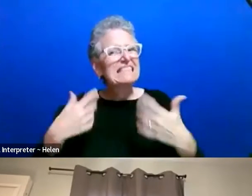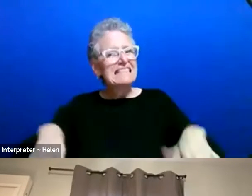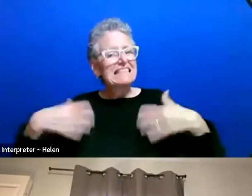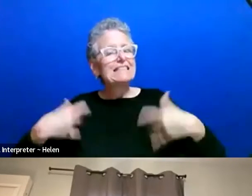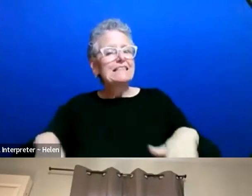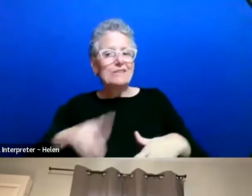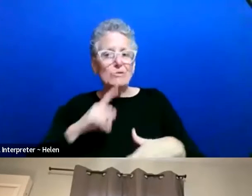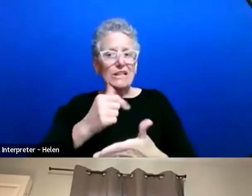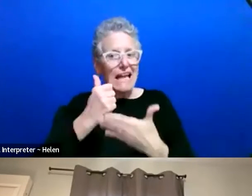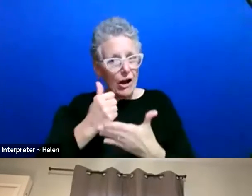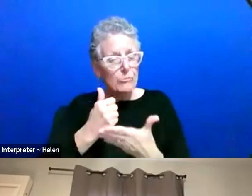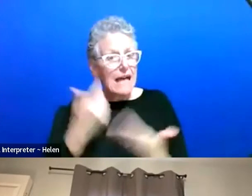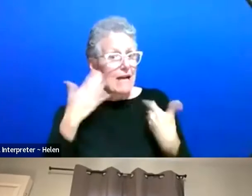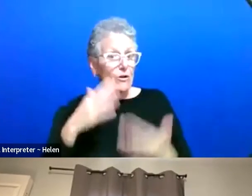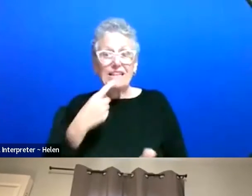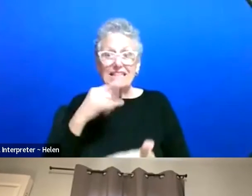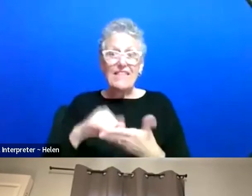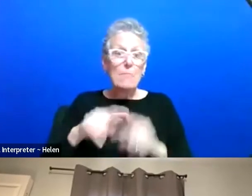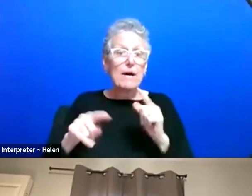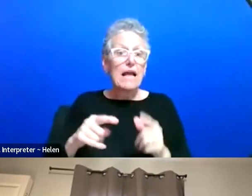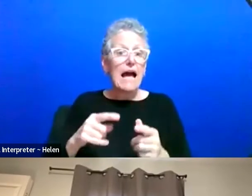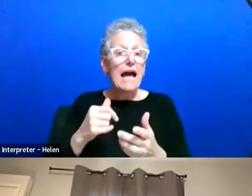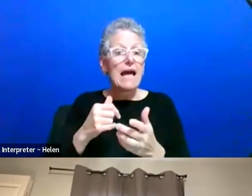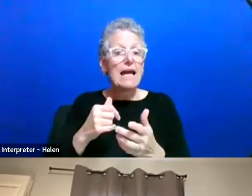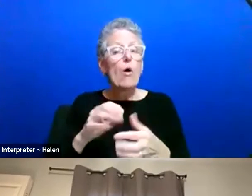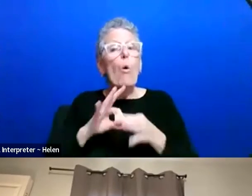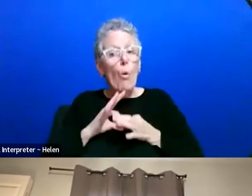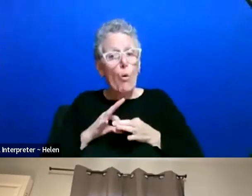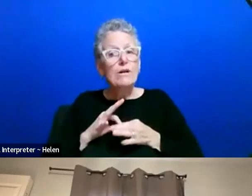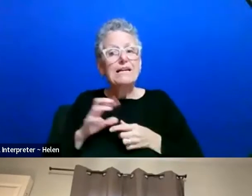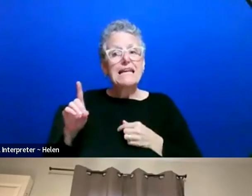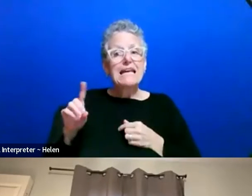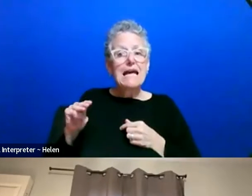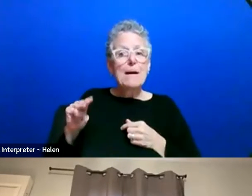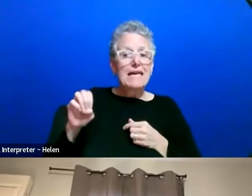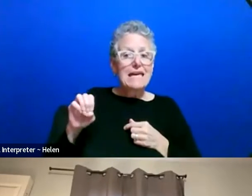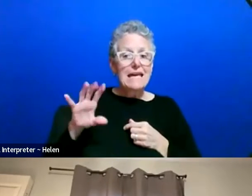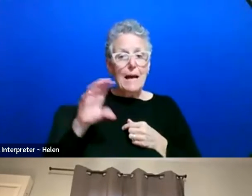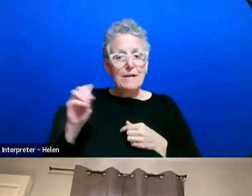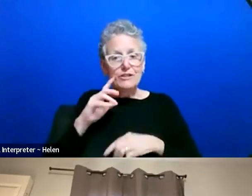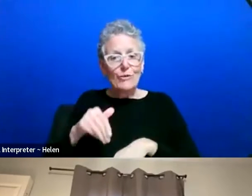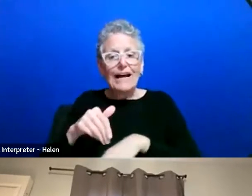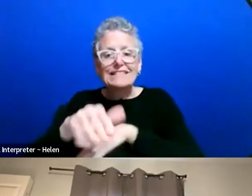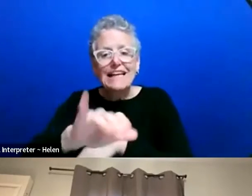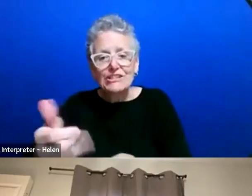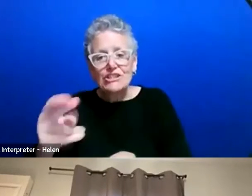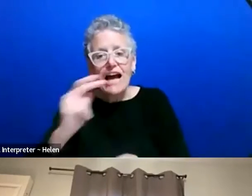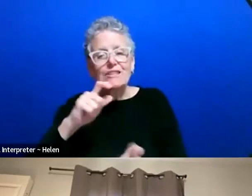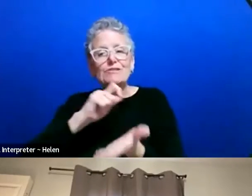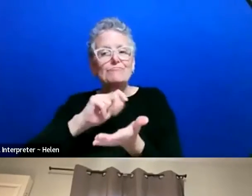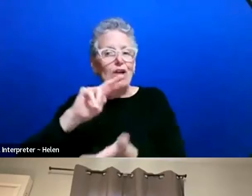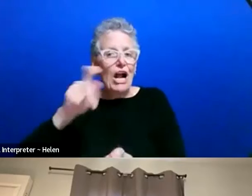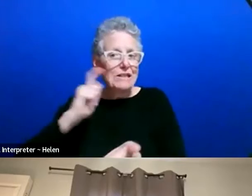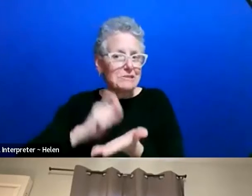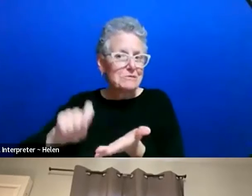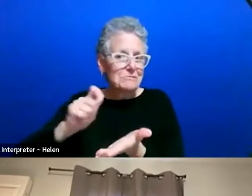I said that in my thing, but I own the DME company, so I'm always sending John scripts to sign for people and say they